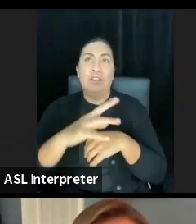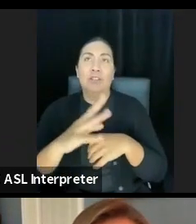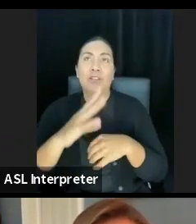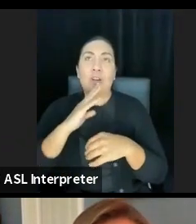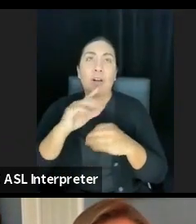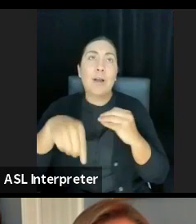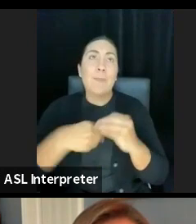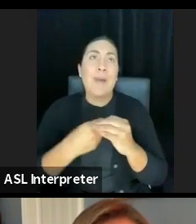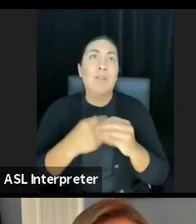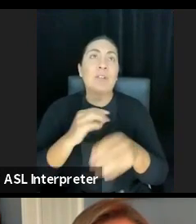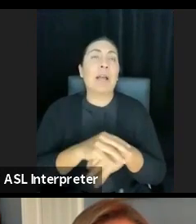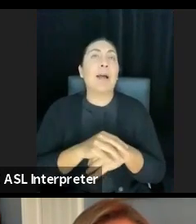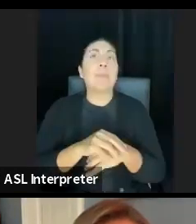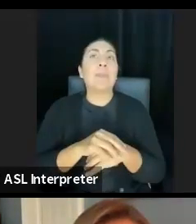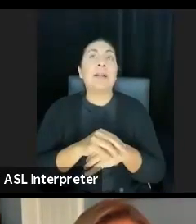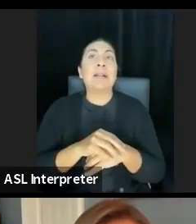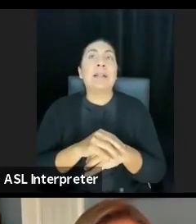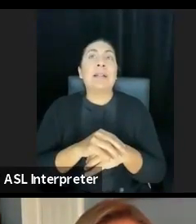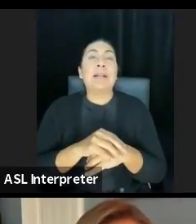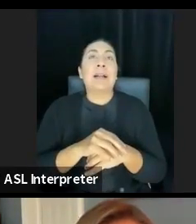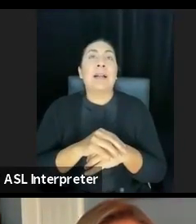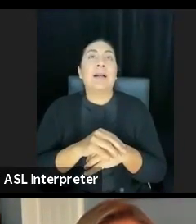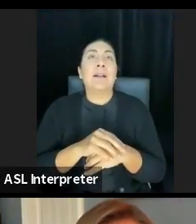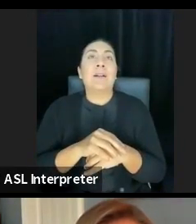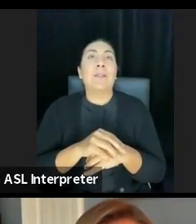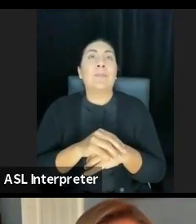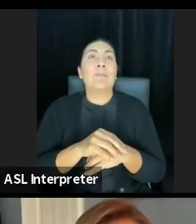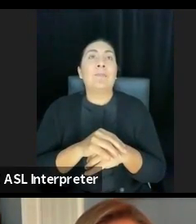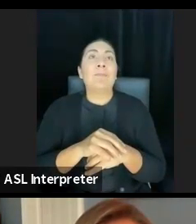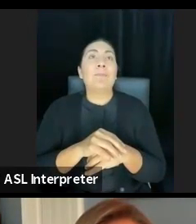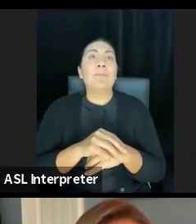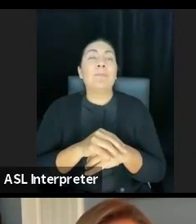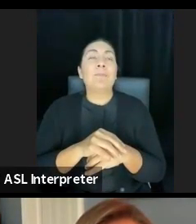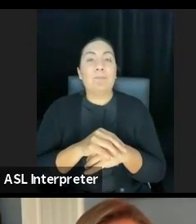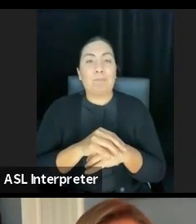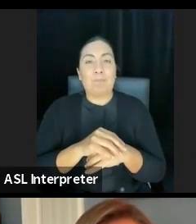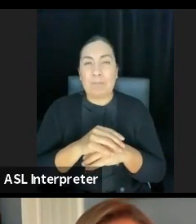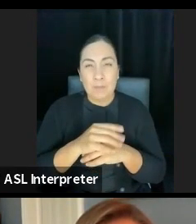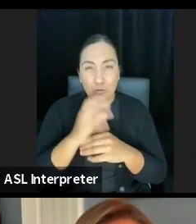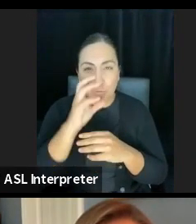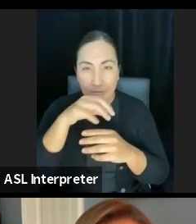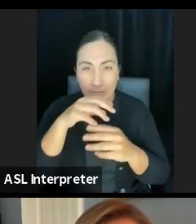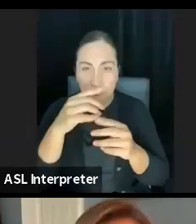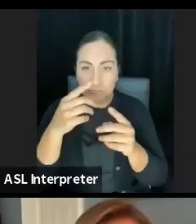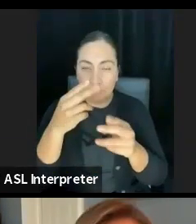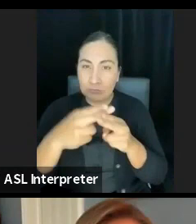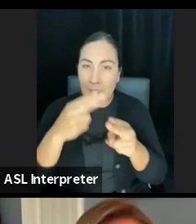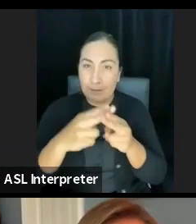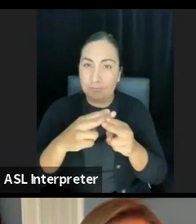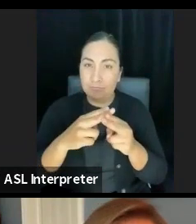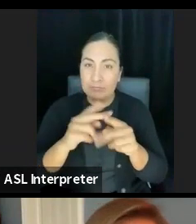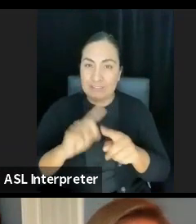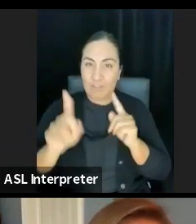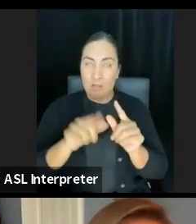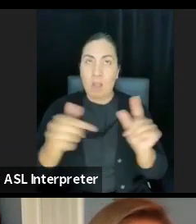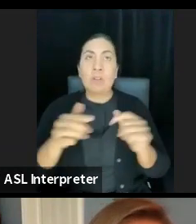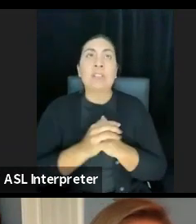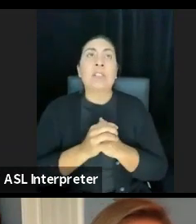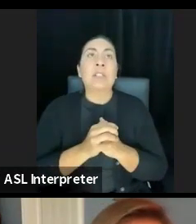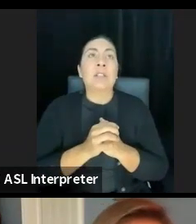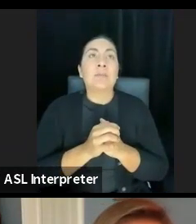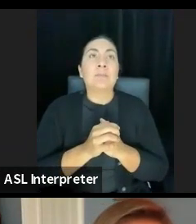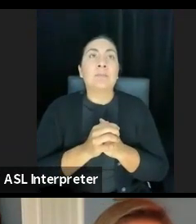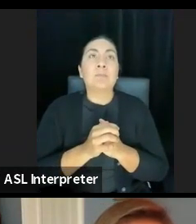in, as a water protector, the Turtle Mountain Chippewas were one of the first to